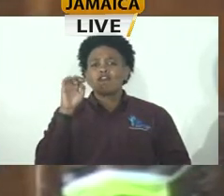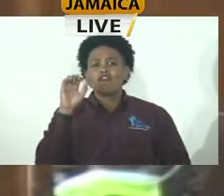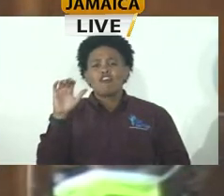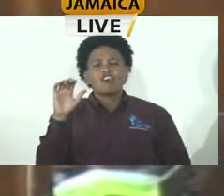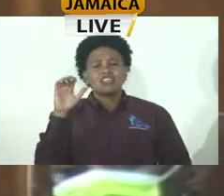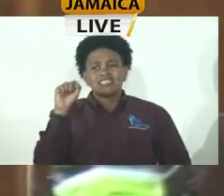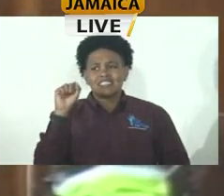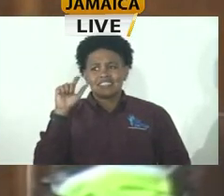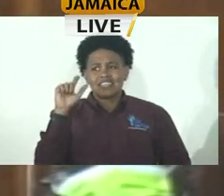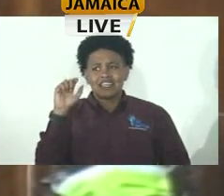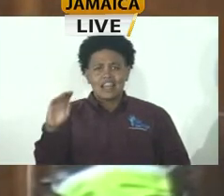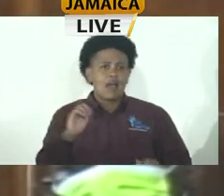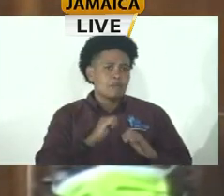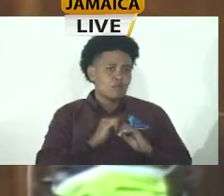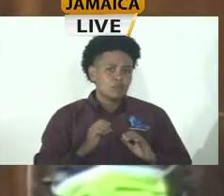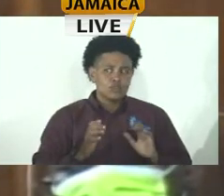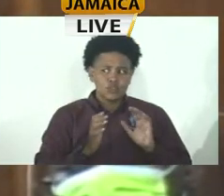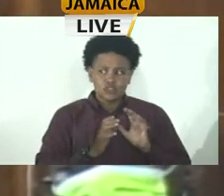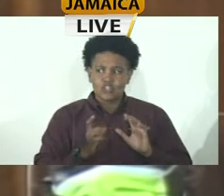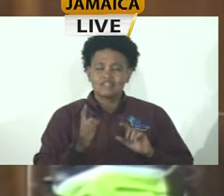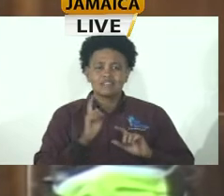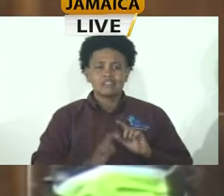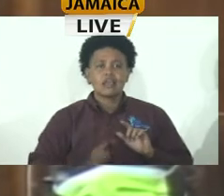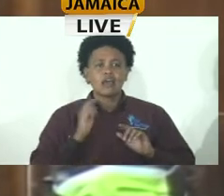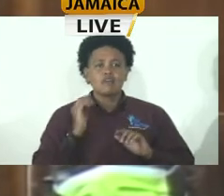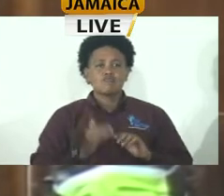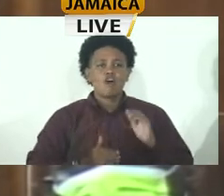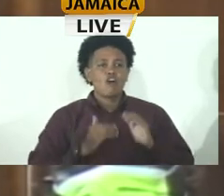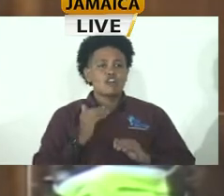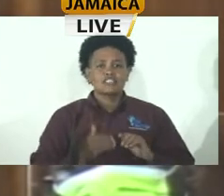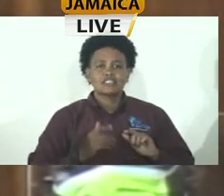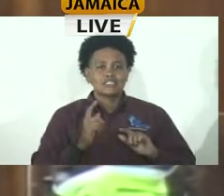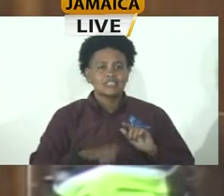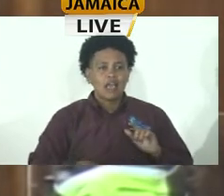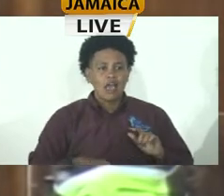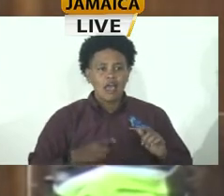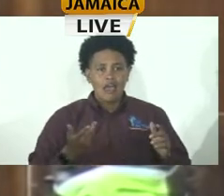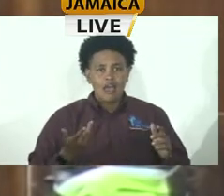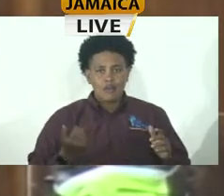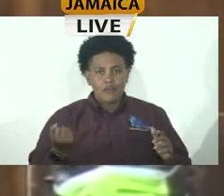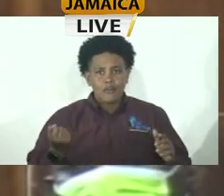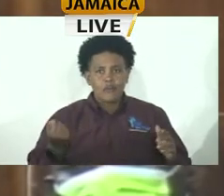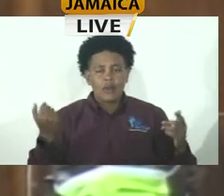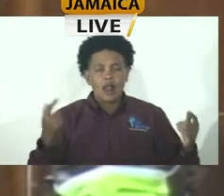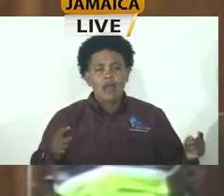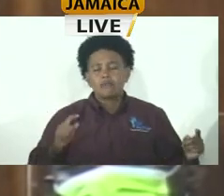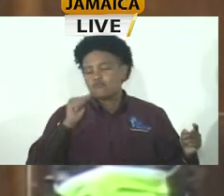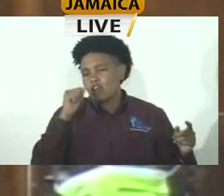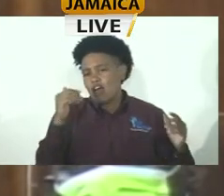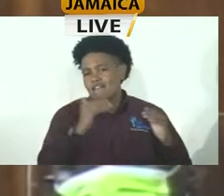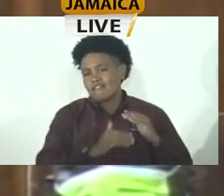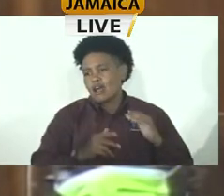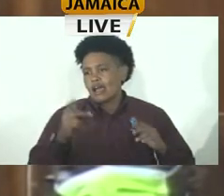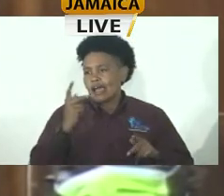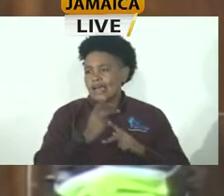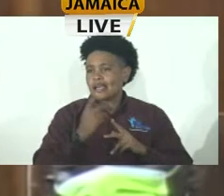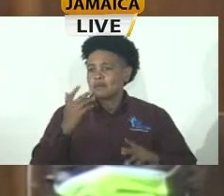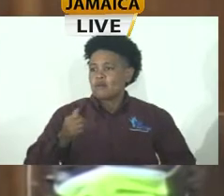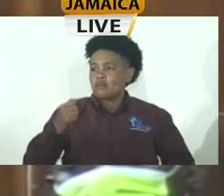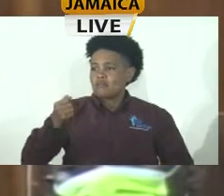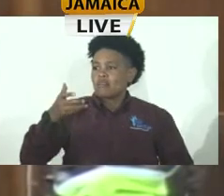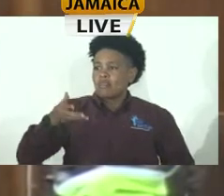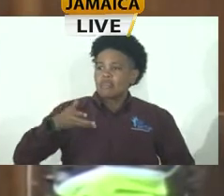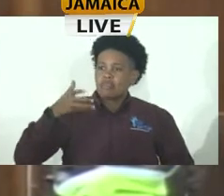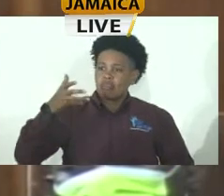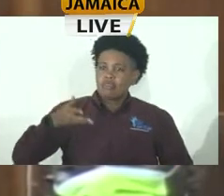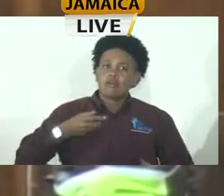and therefore without the certificate there can't the case can't go forward and it is just unfair to keep the accused there months